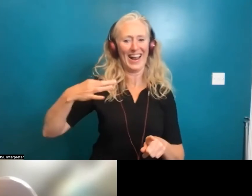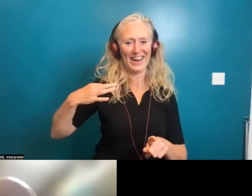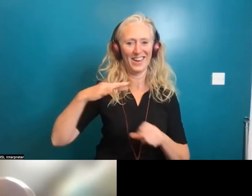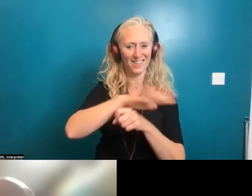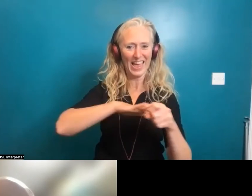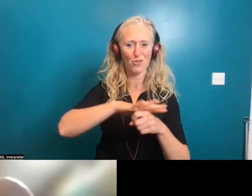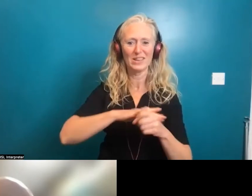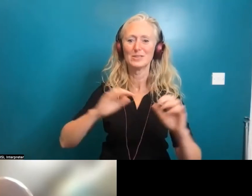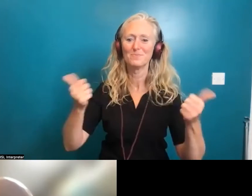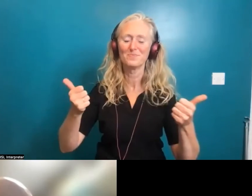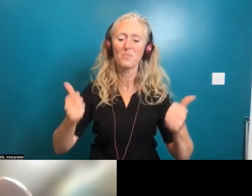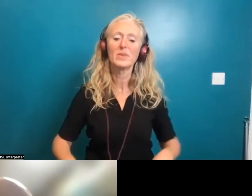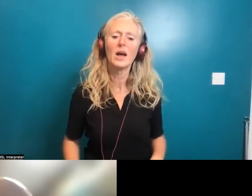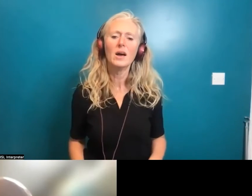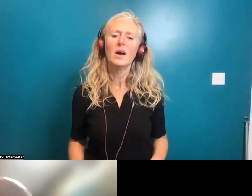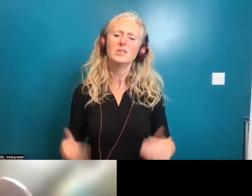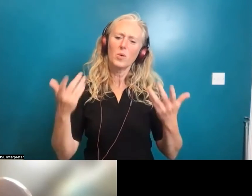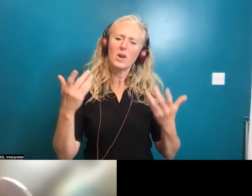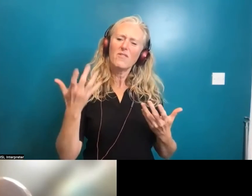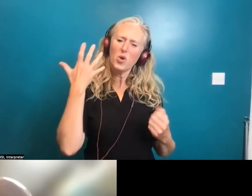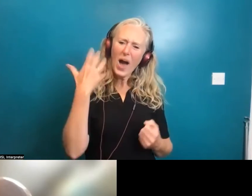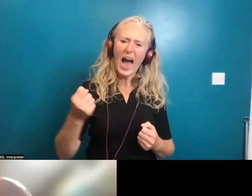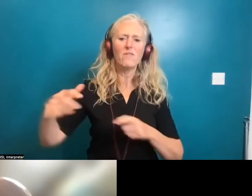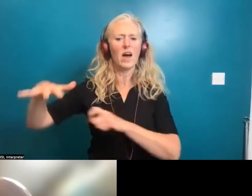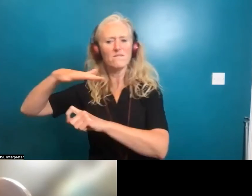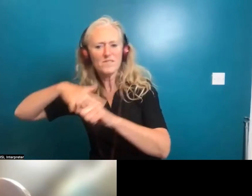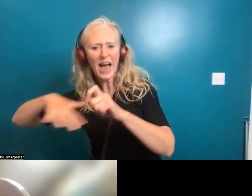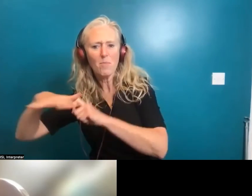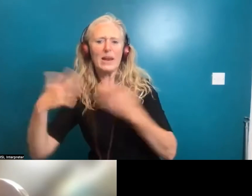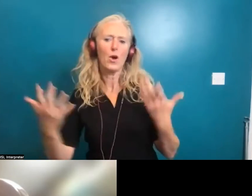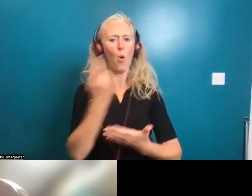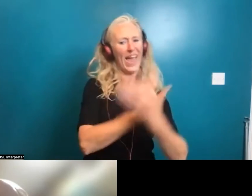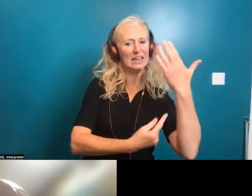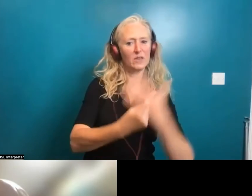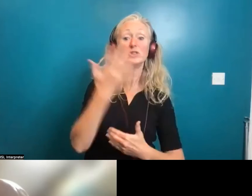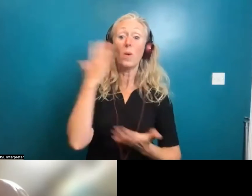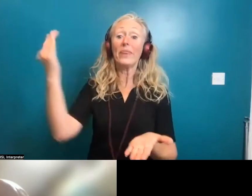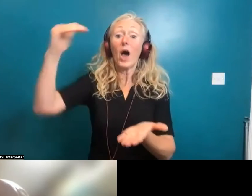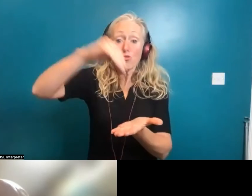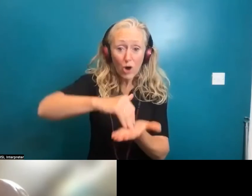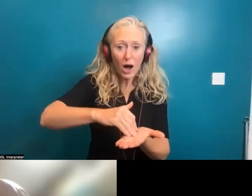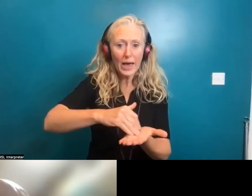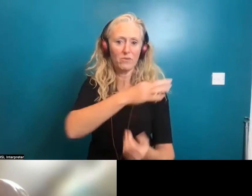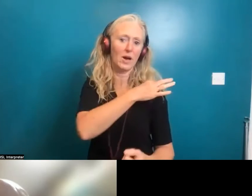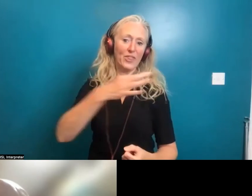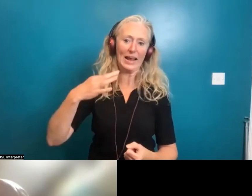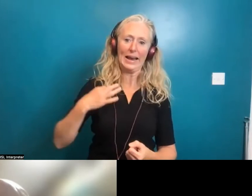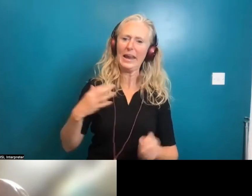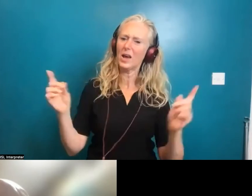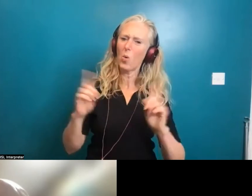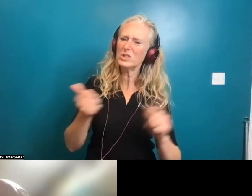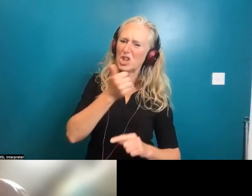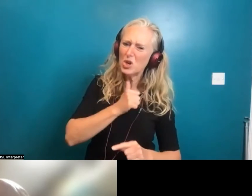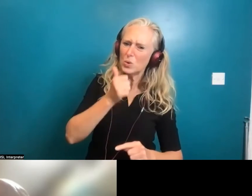When families or individuals come to clinic, is there anything helpful that they could be letting you know about, things that they could keep an eye out on for their children